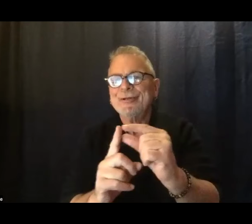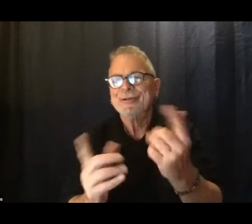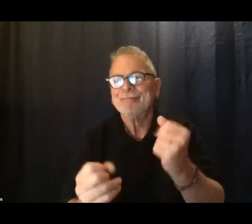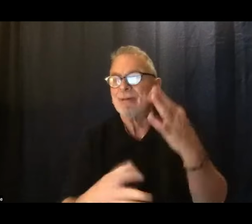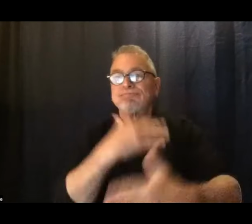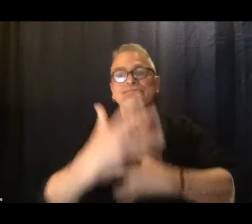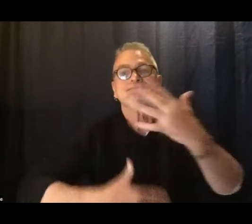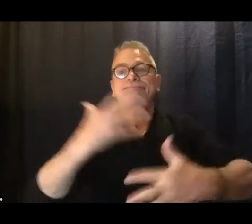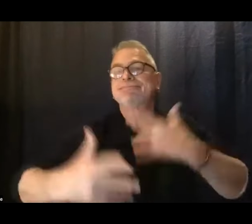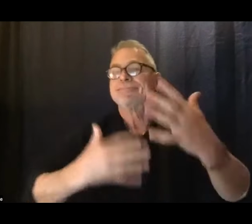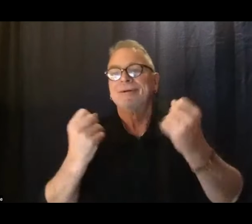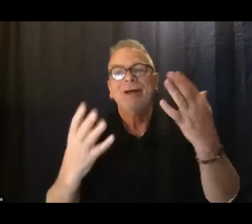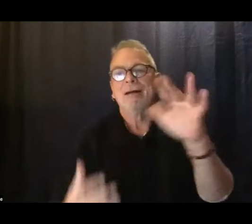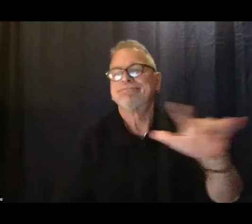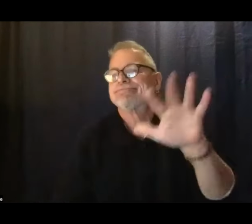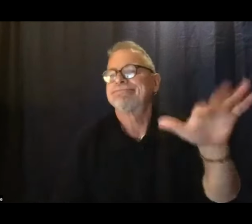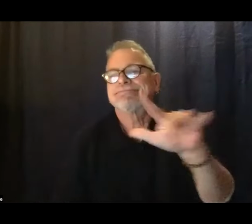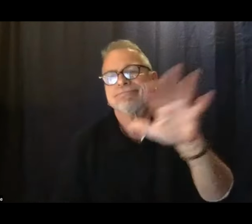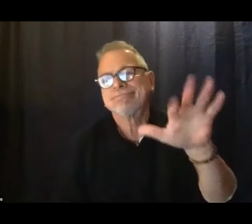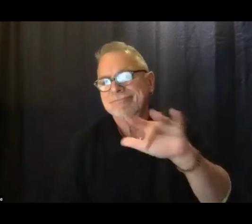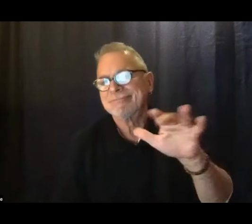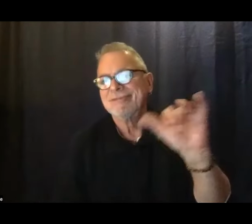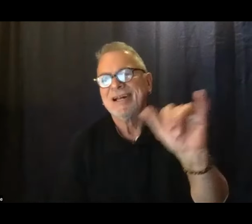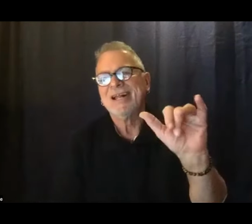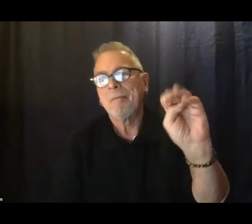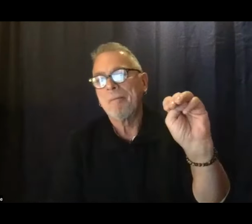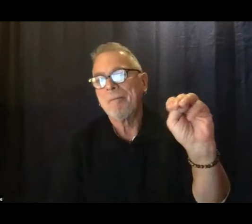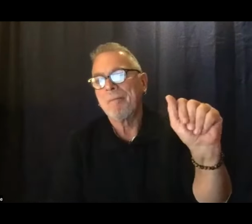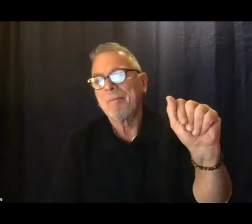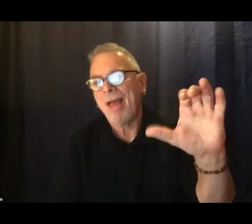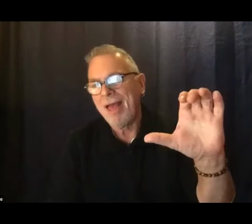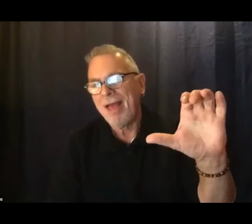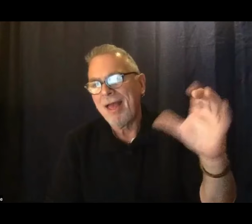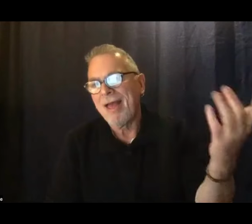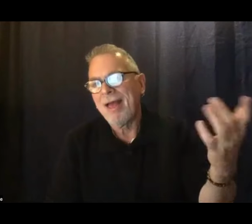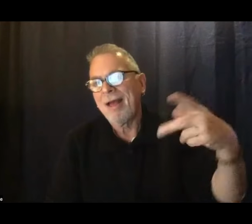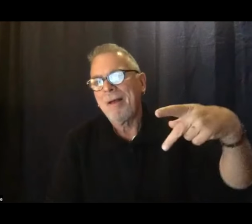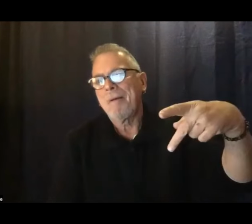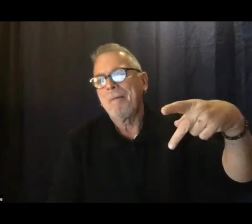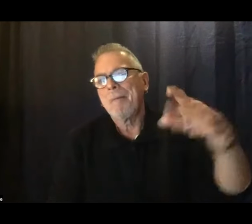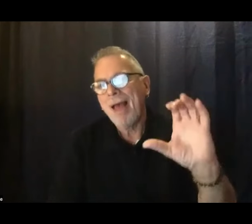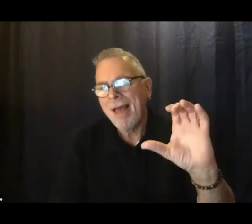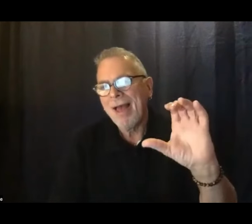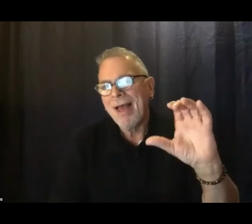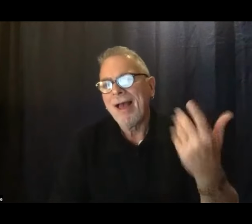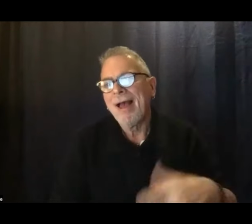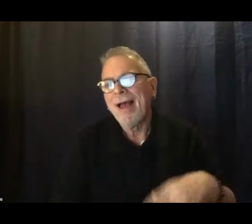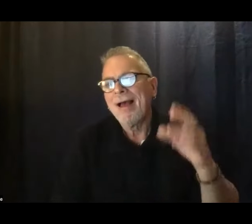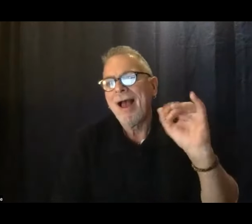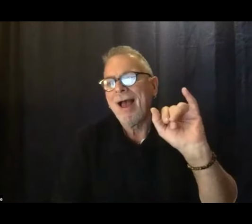words. A lot of that jargon type words are very frequently fingerspelled, like